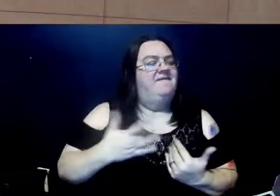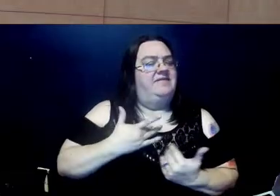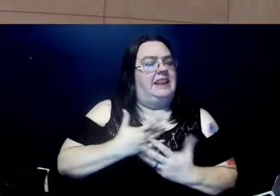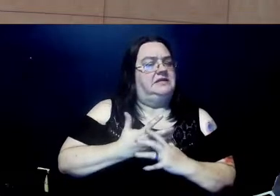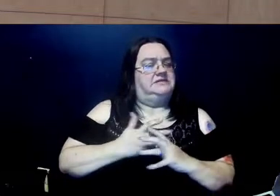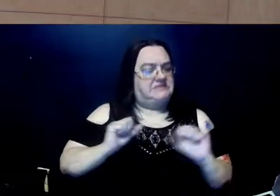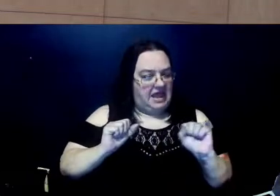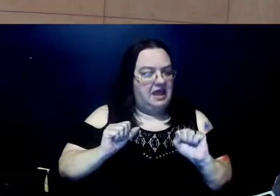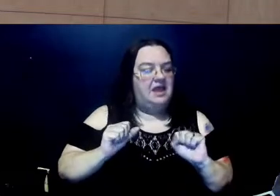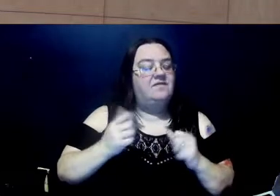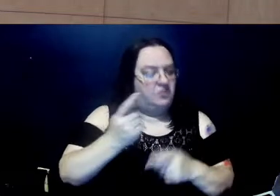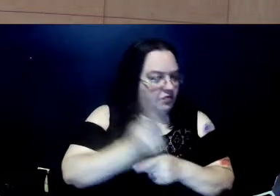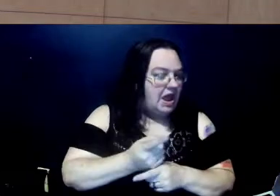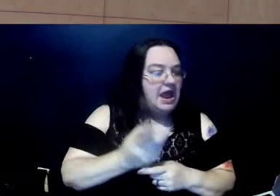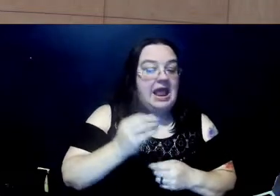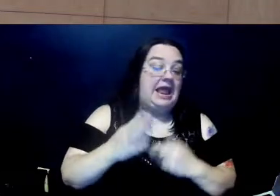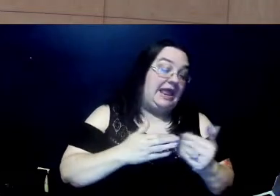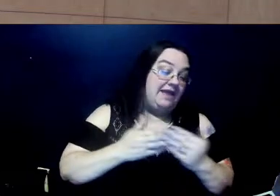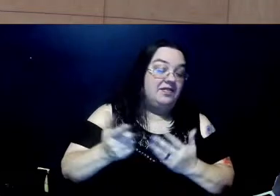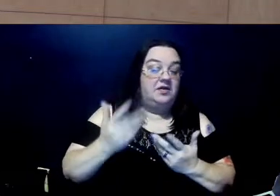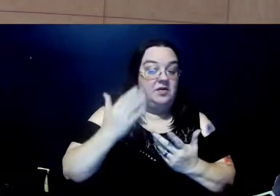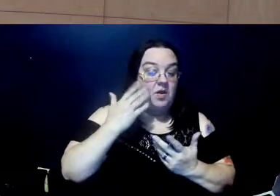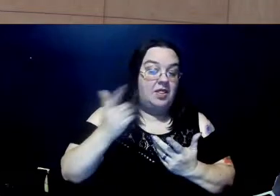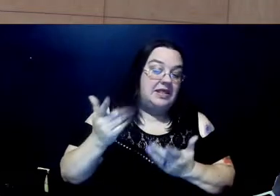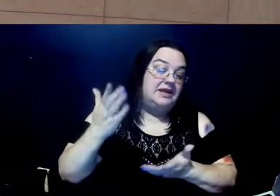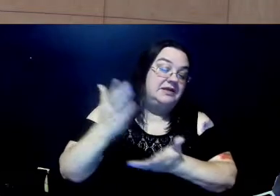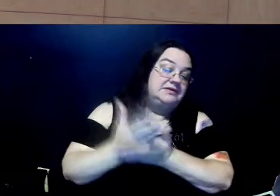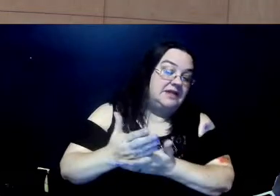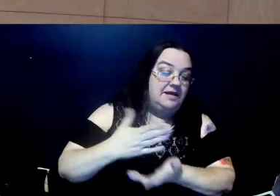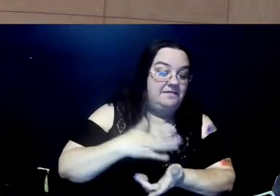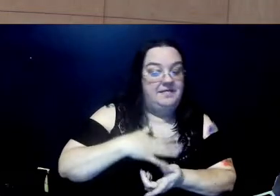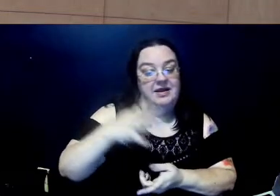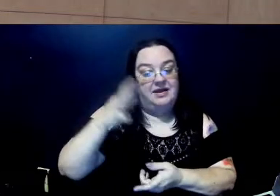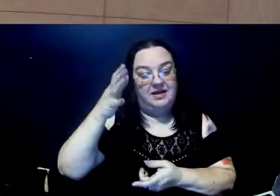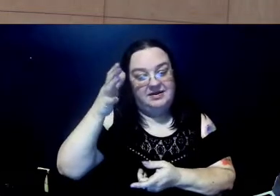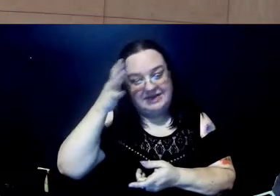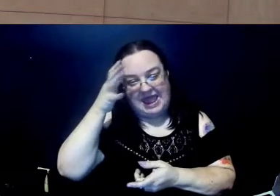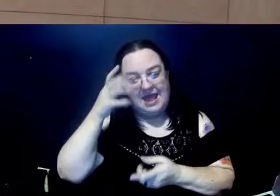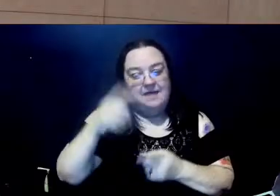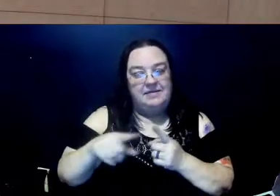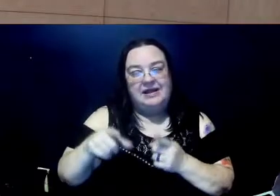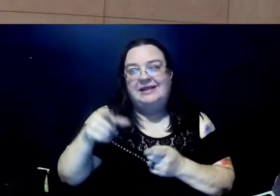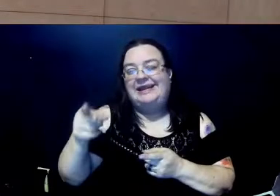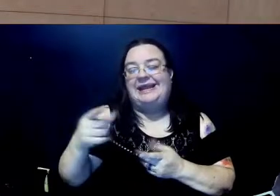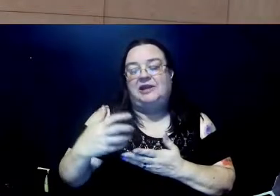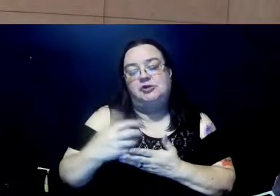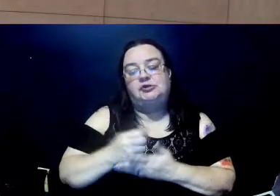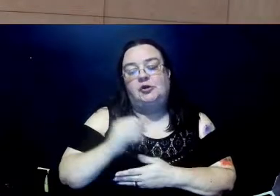And even though they stopped my dad, you know, but my dad deserved it,